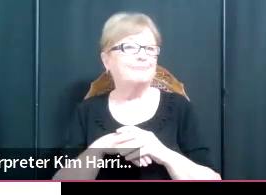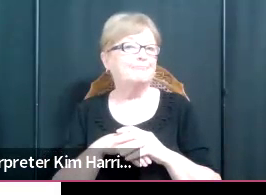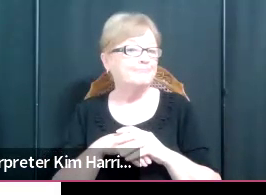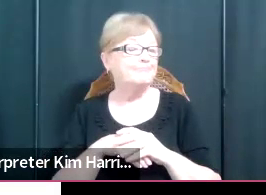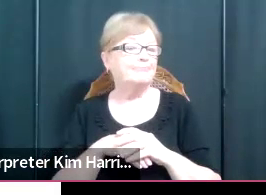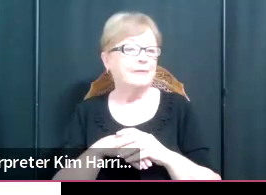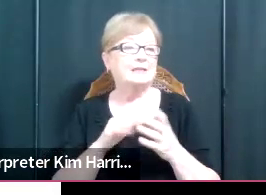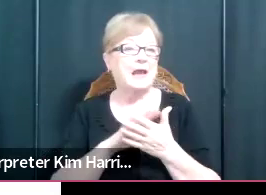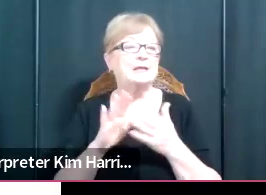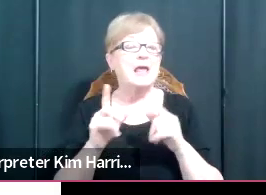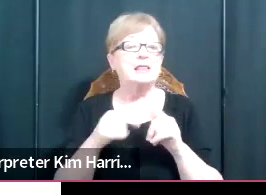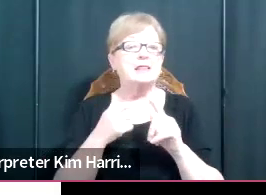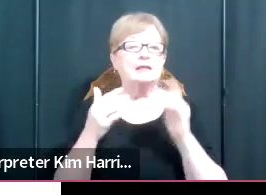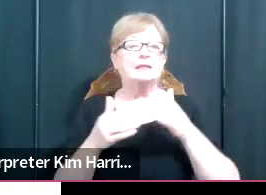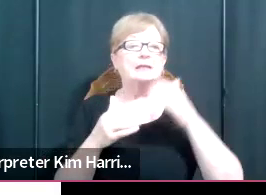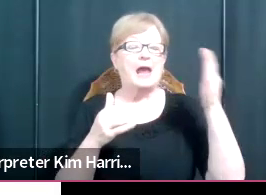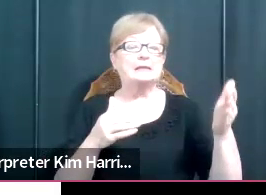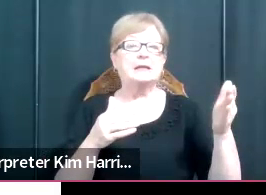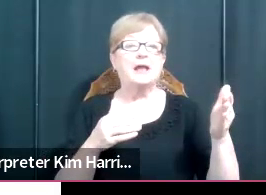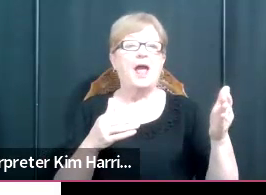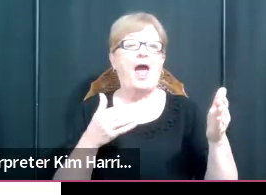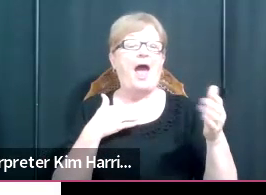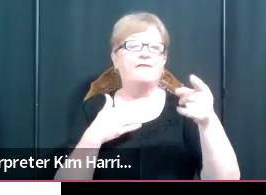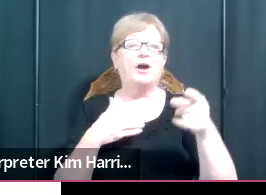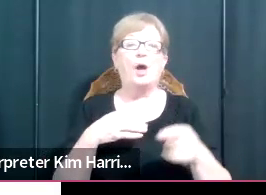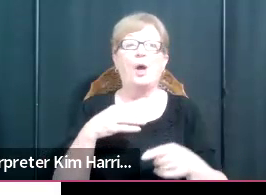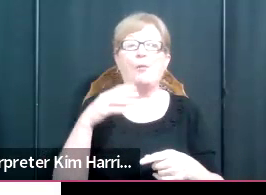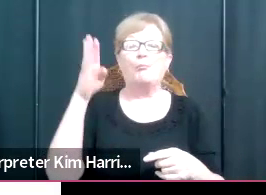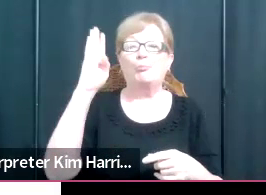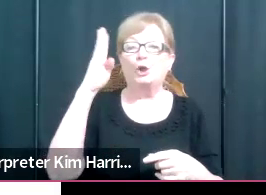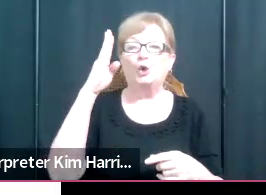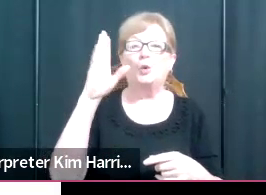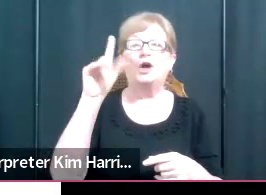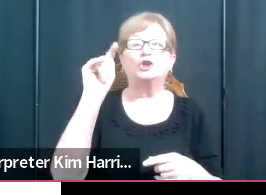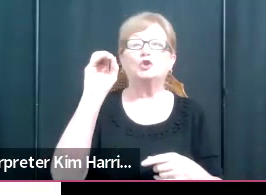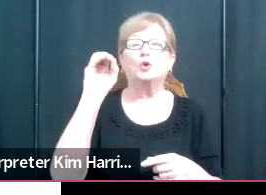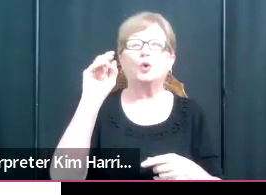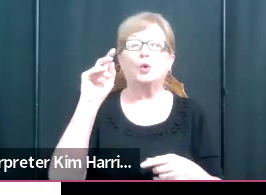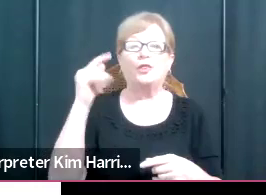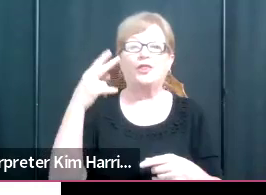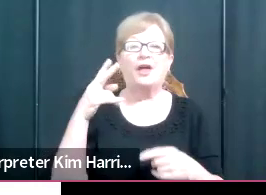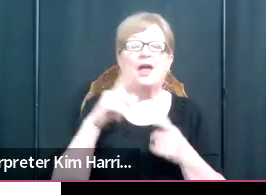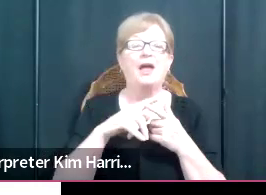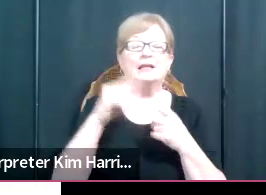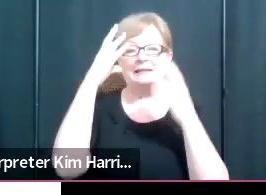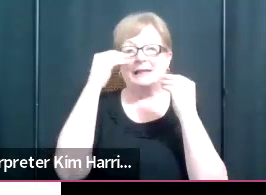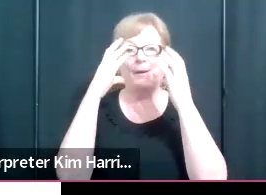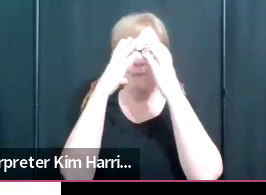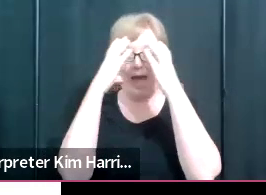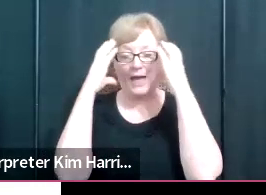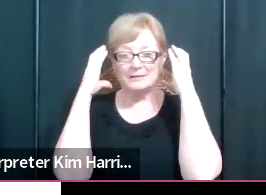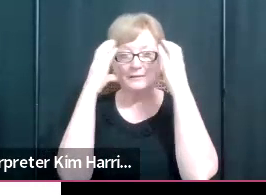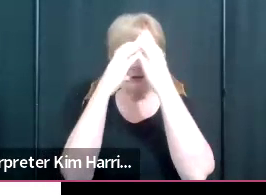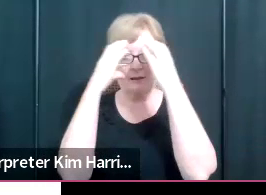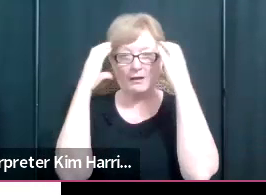And then next to that, we have a Bluetooth sleep mask, which covers your